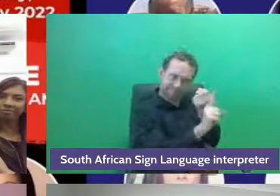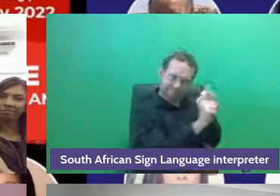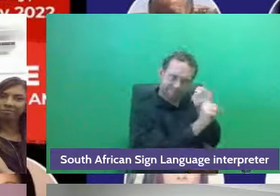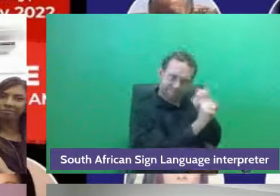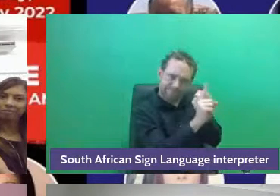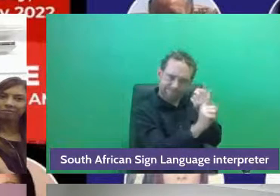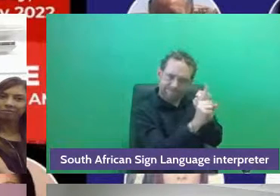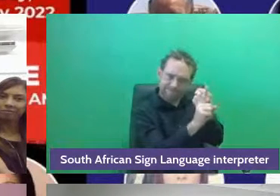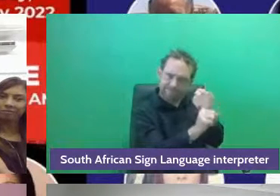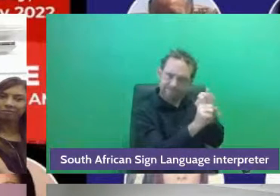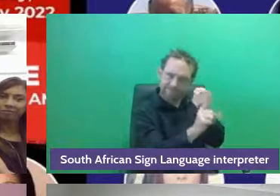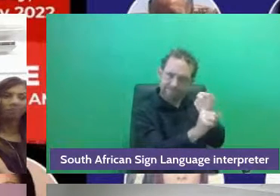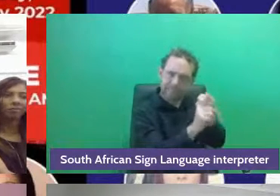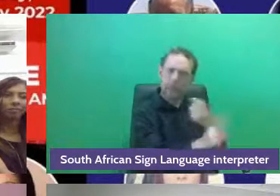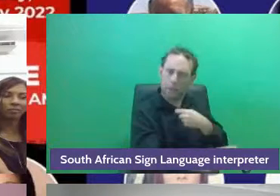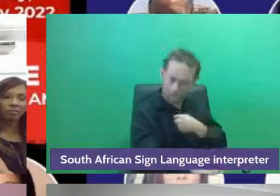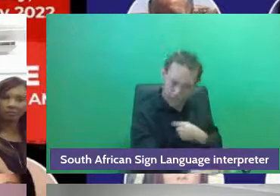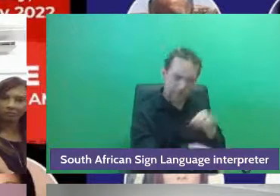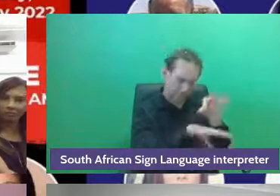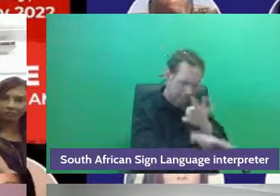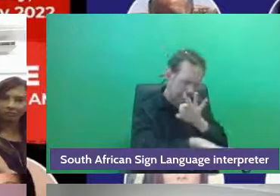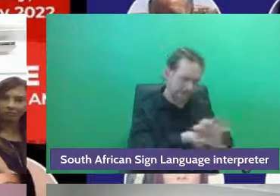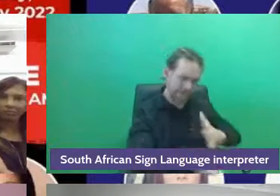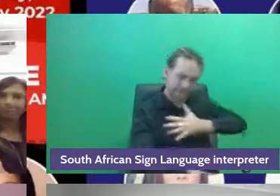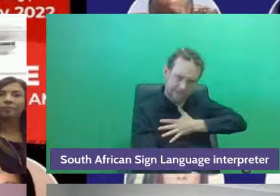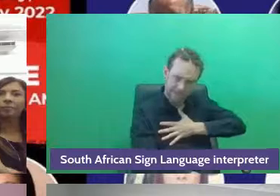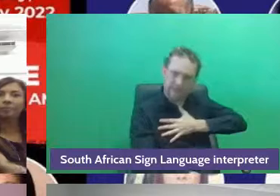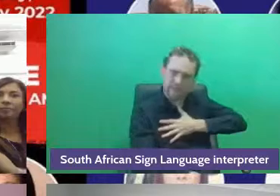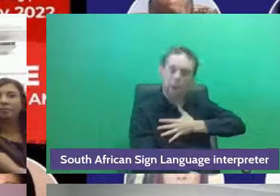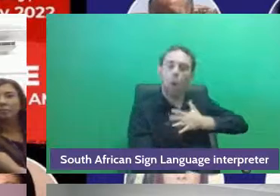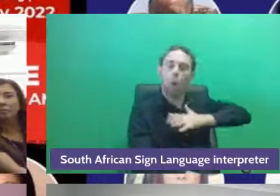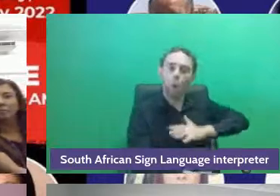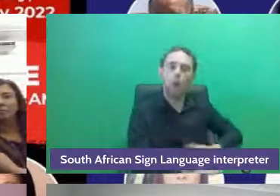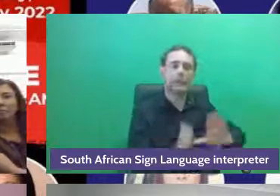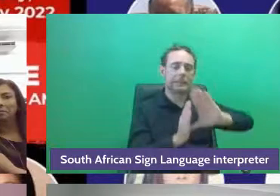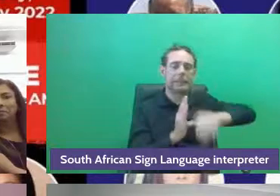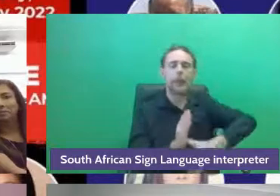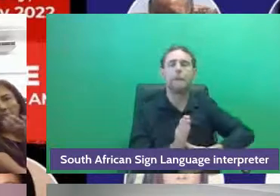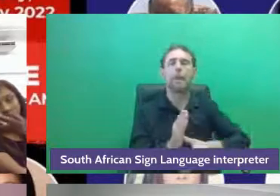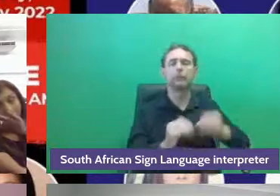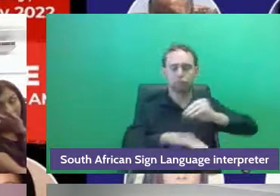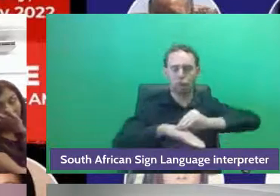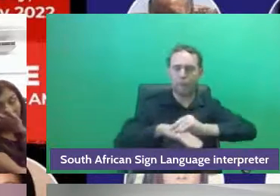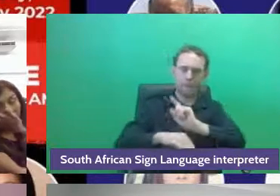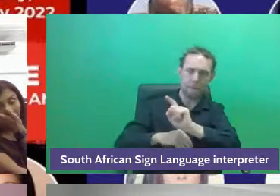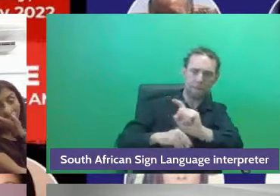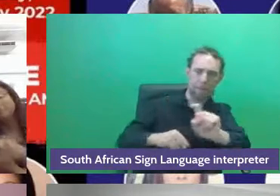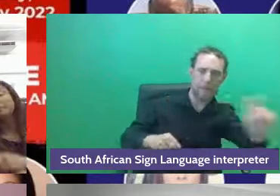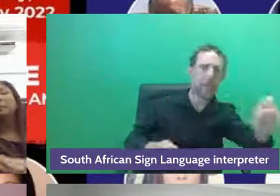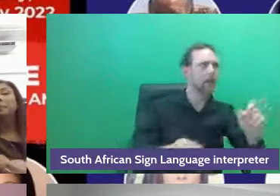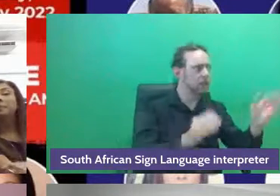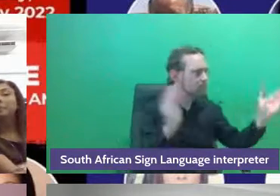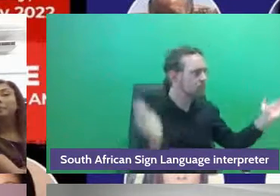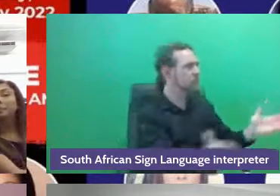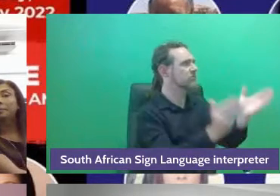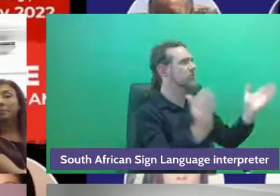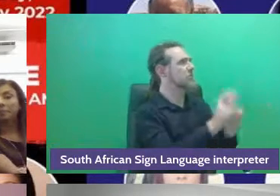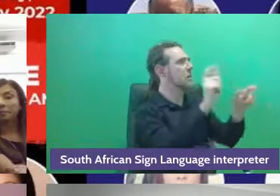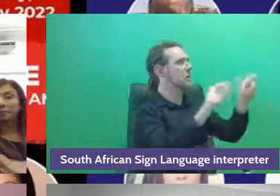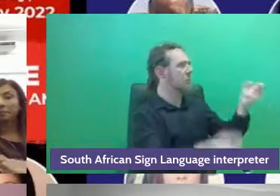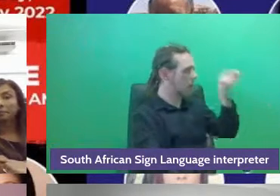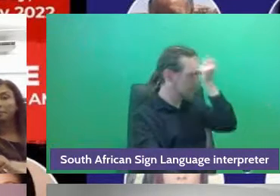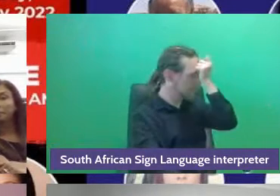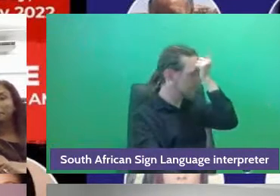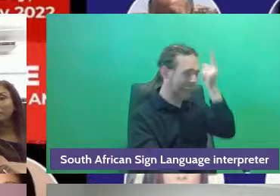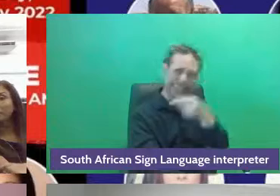advocate intentionally on issues of disability to also create an awareness and make people understand that